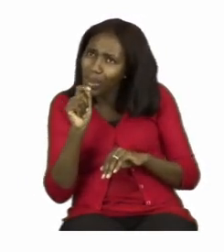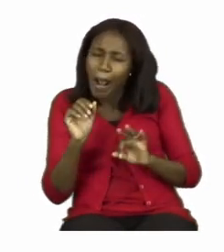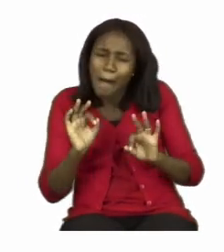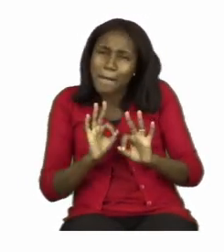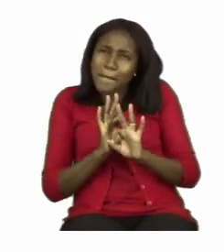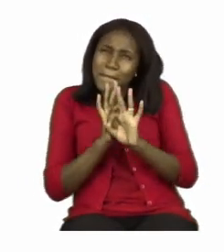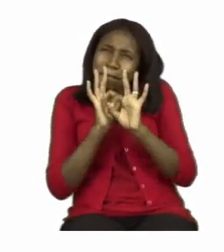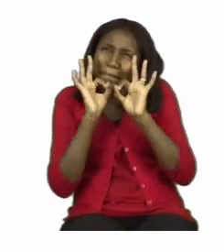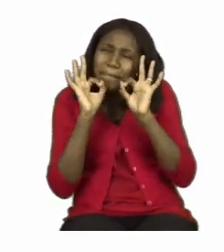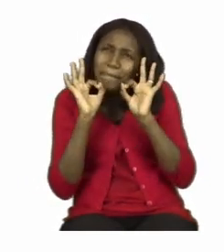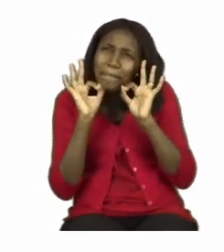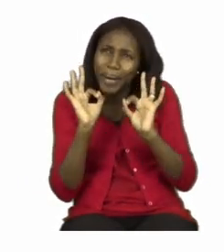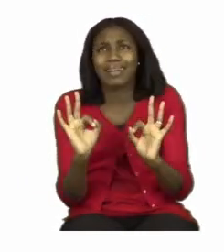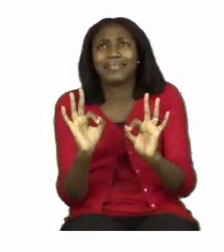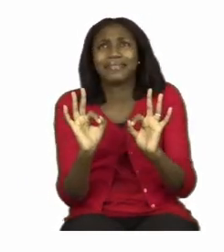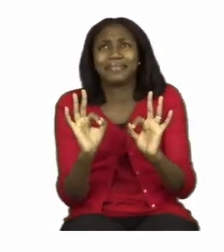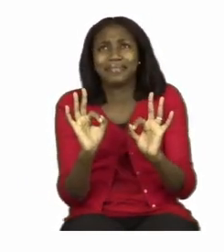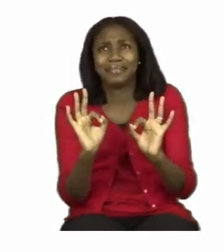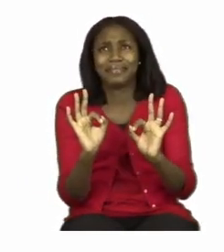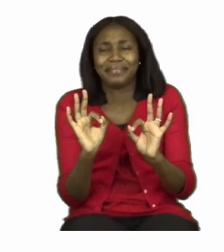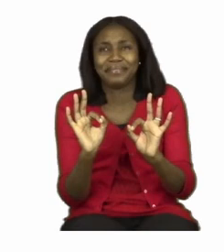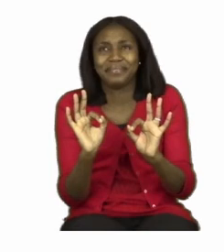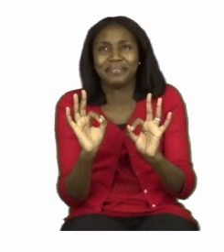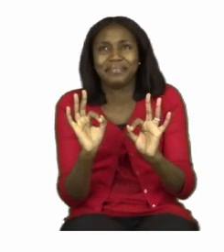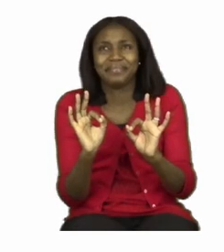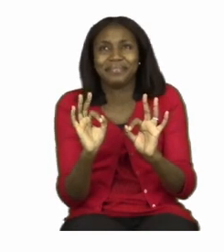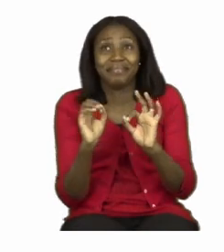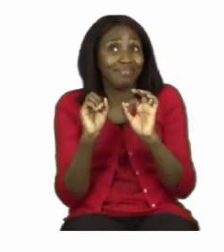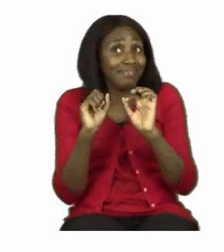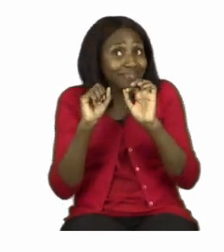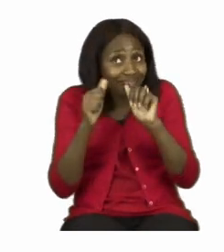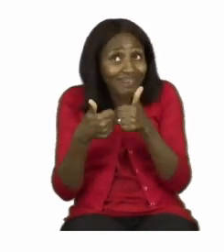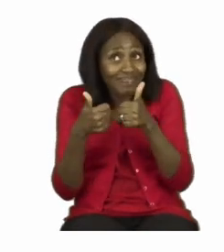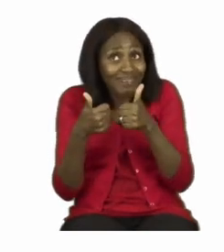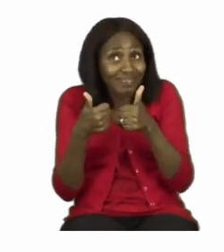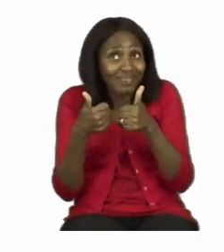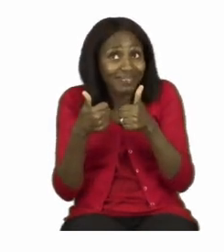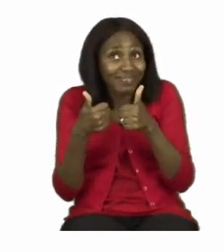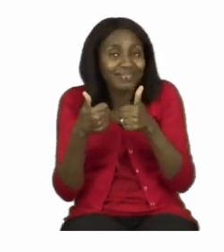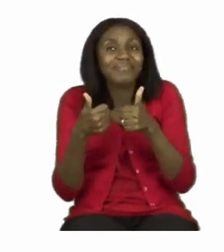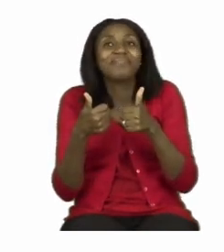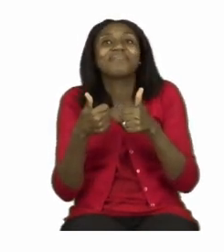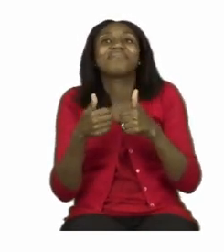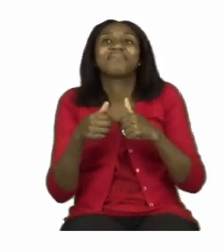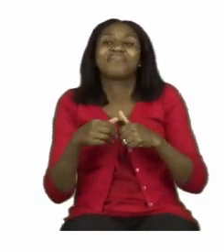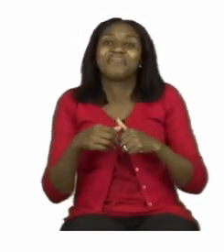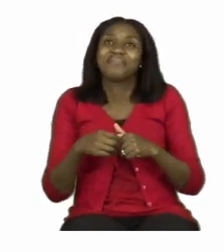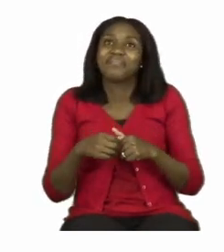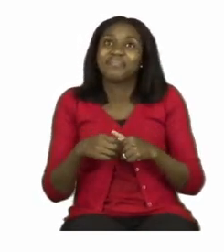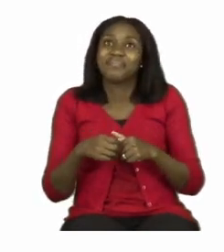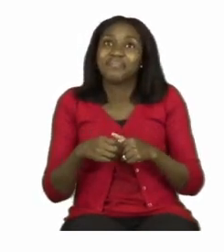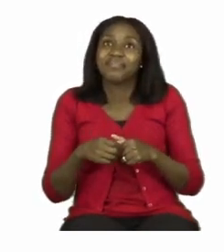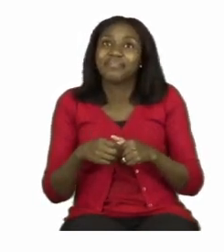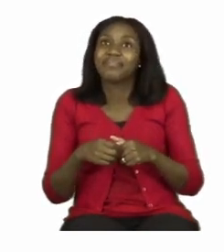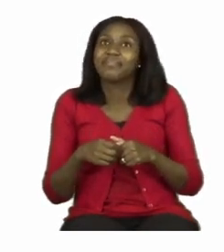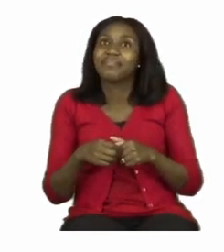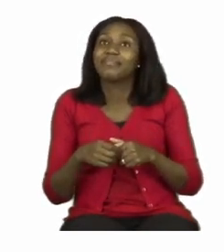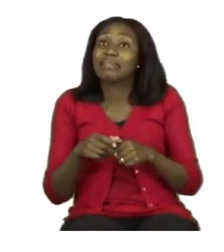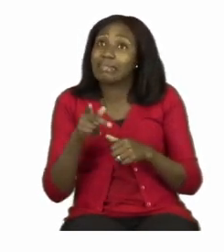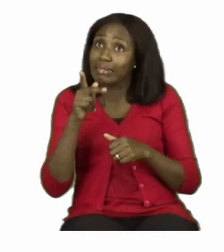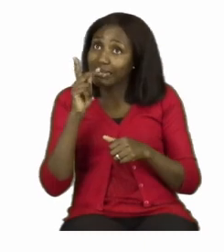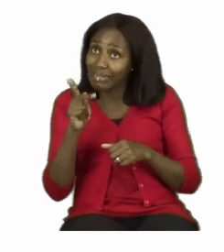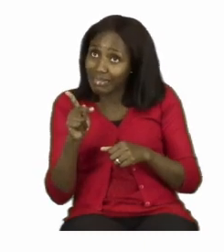beautiful picture will be correctly colored as well. When you're done with your coloring, boys and